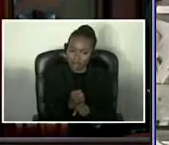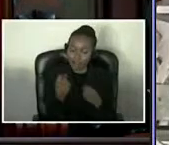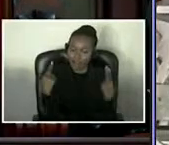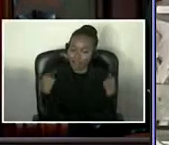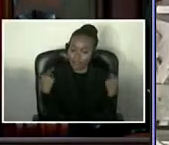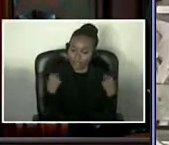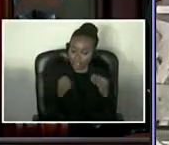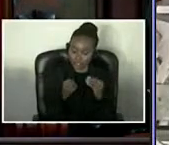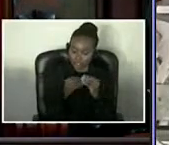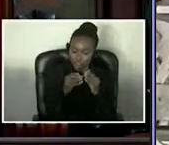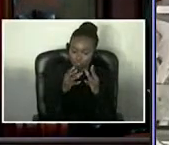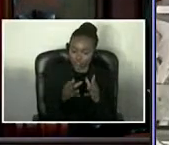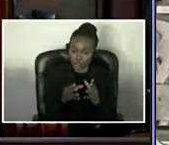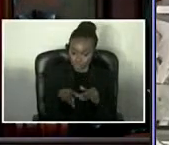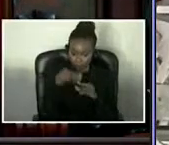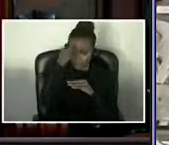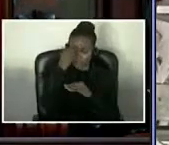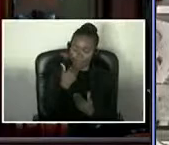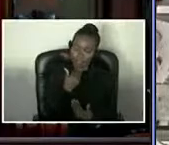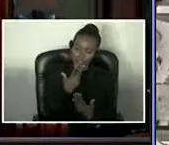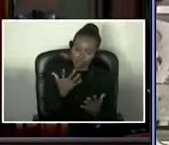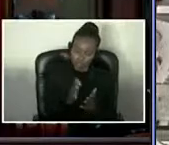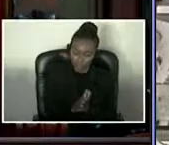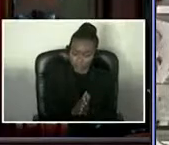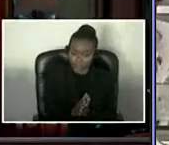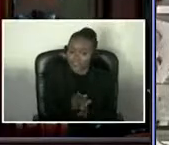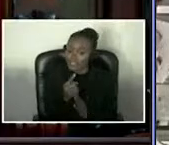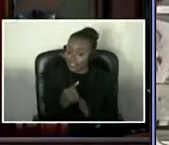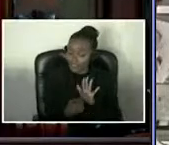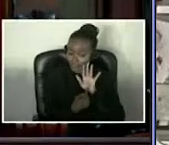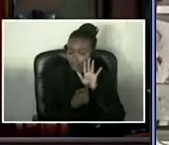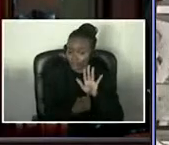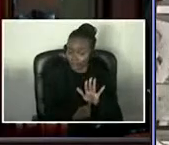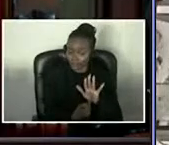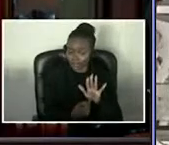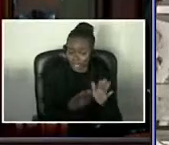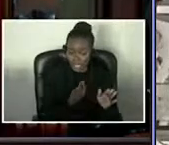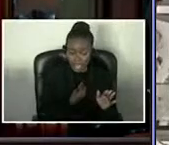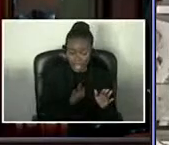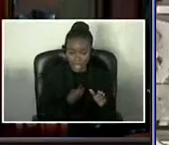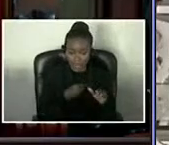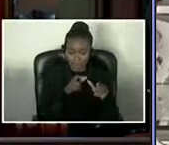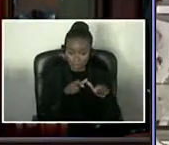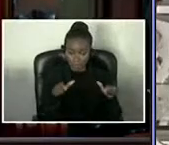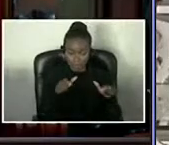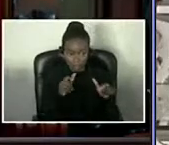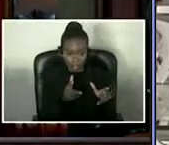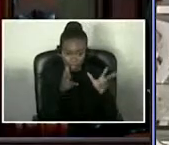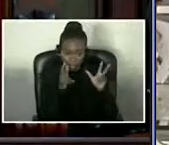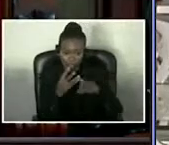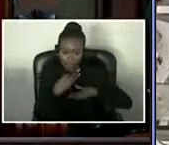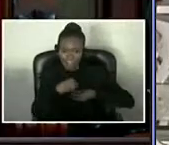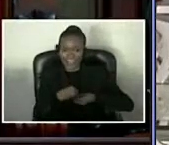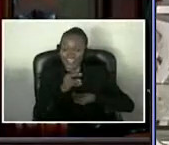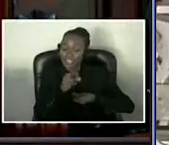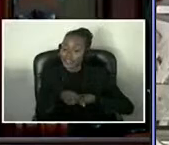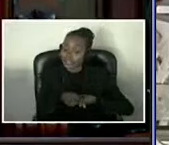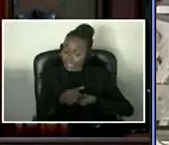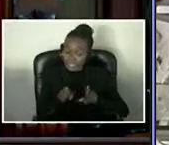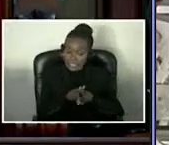youth people i mean young people and also increase the number of nurses that we have in this